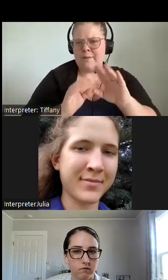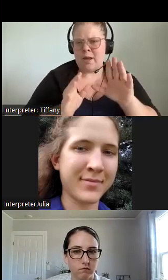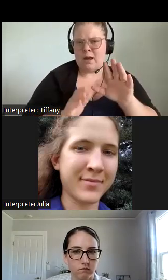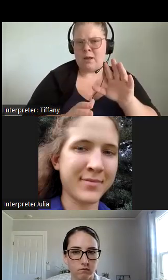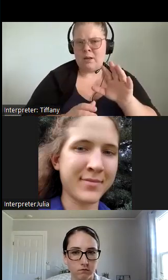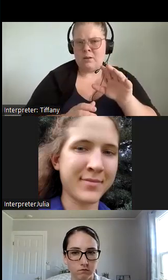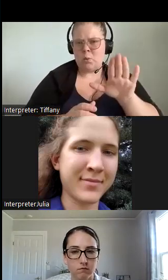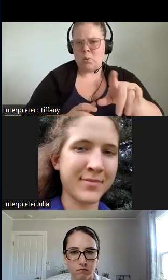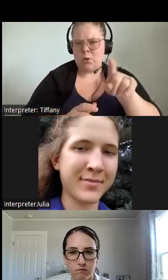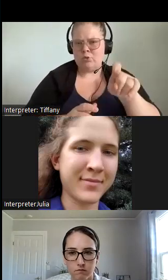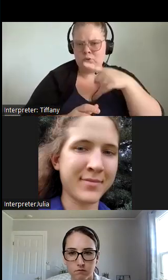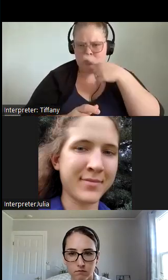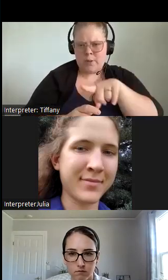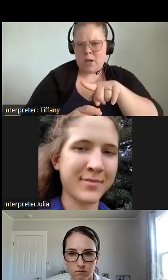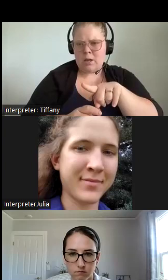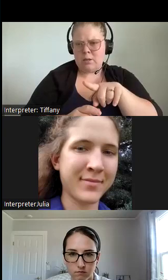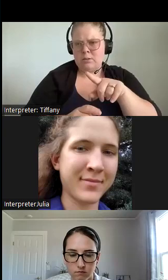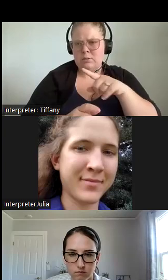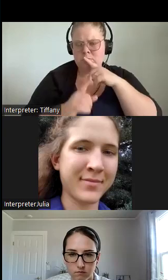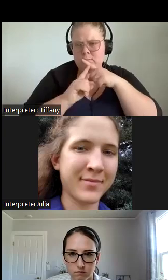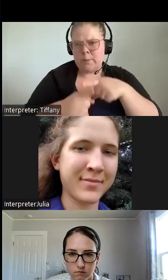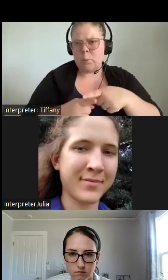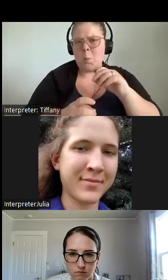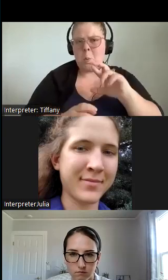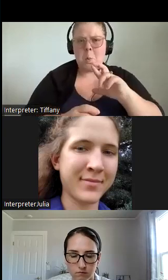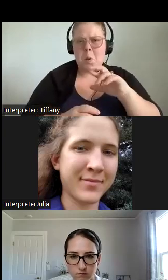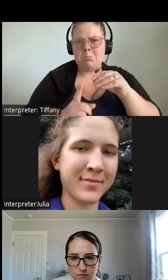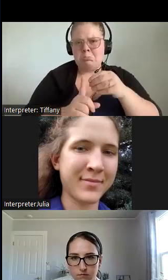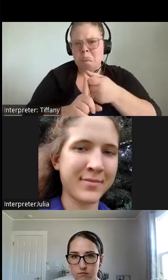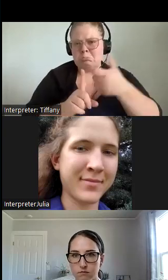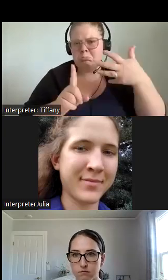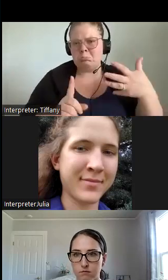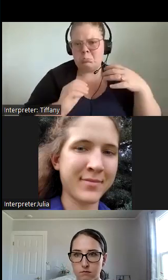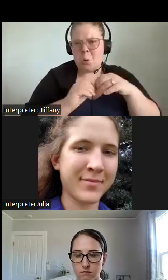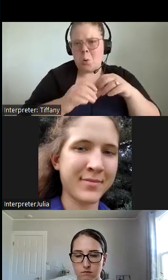If you would feel comfortable coming off mute or just providing a little more detail there,